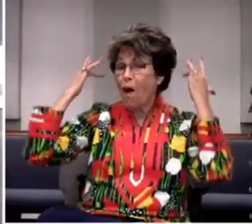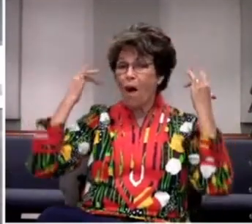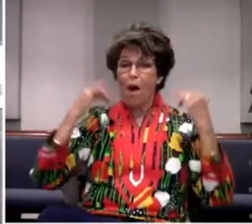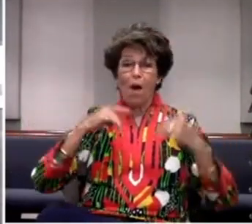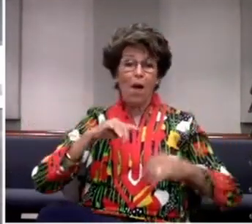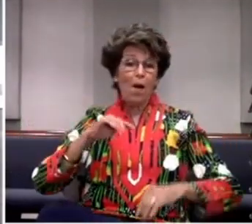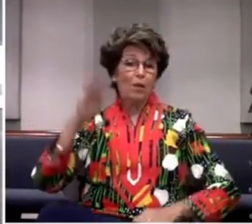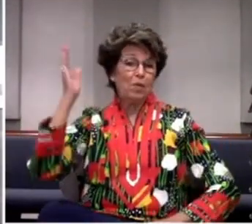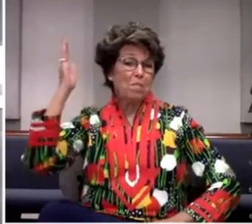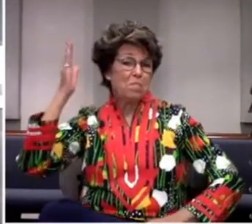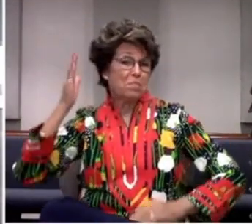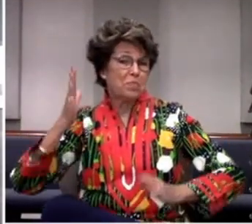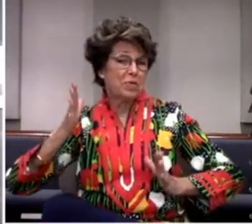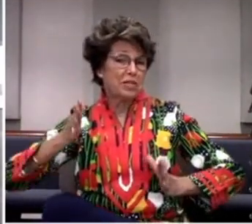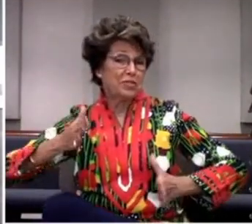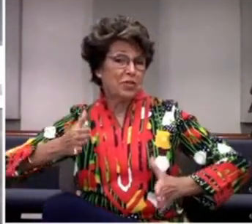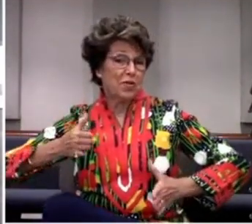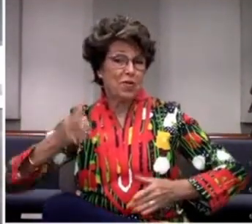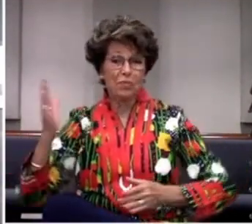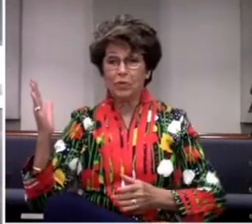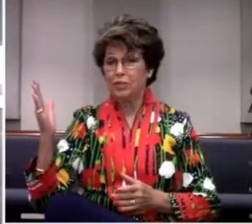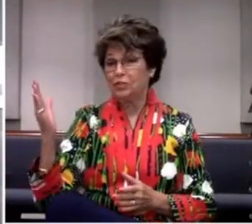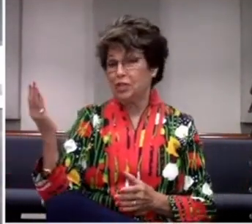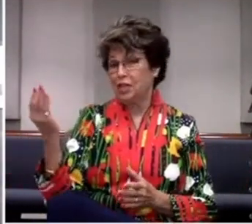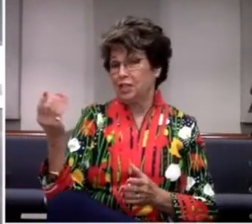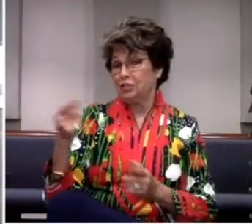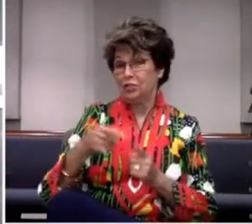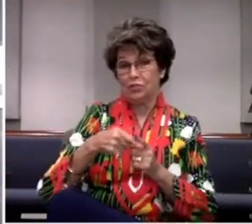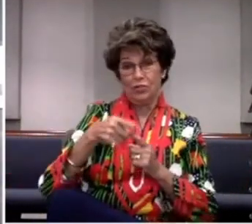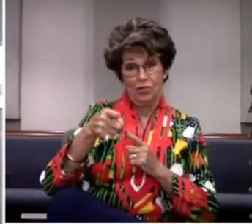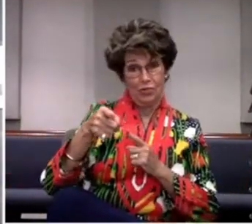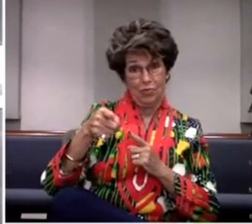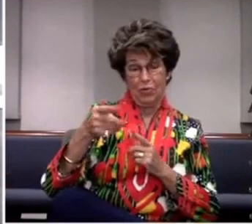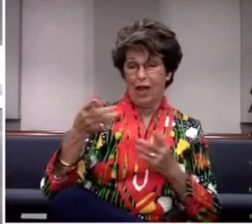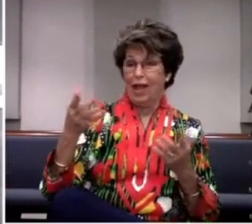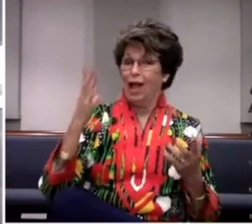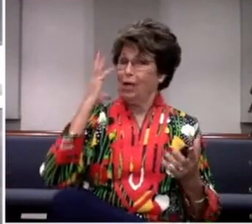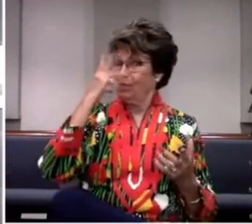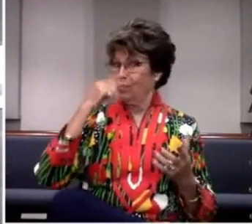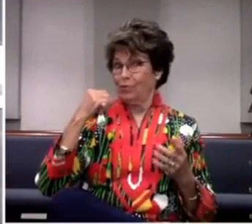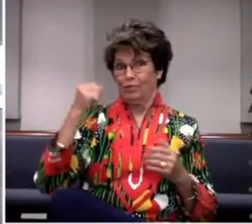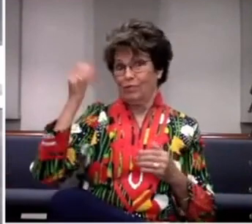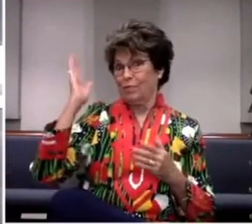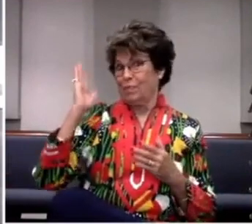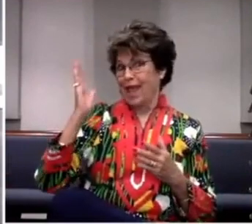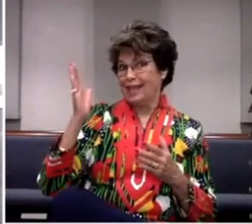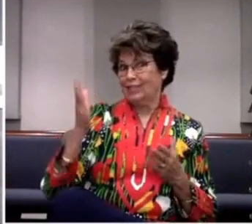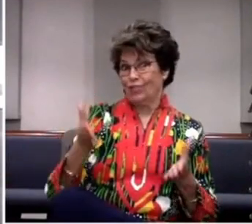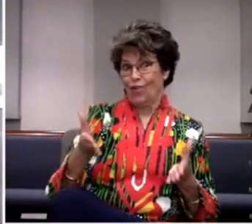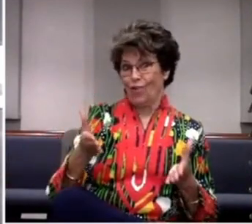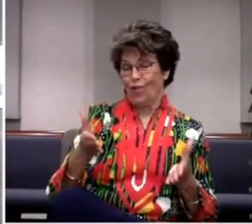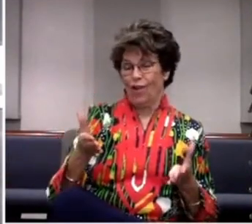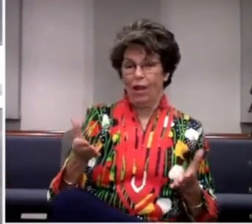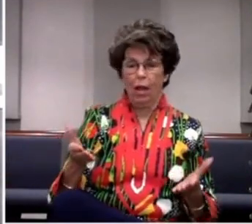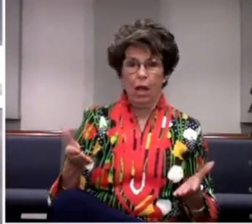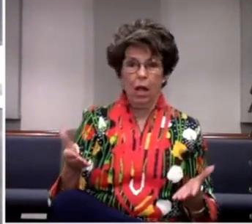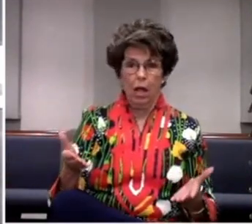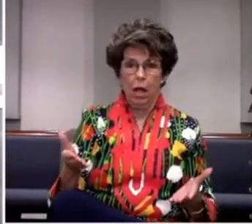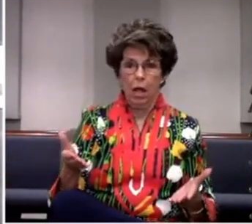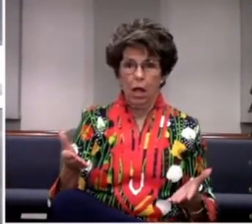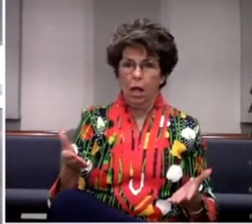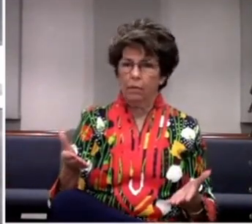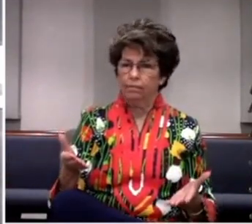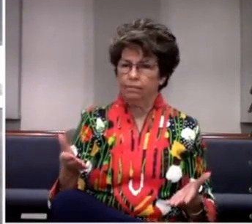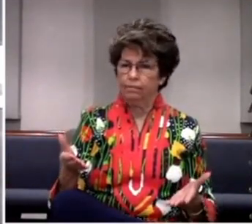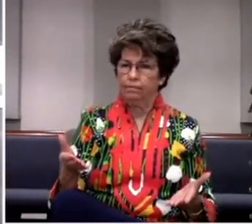If he could preach me one more sermon, if I could just hear one more time.